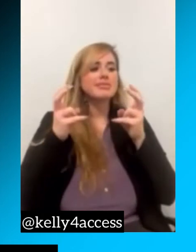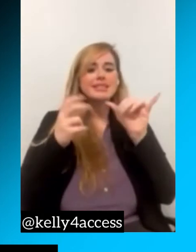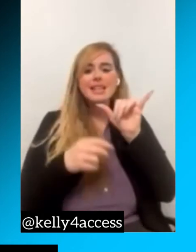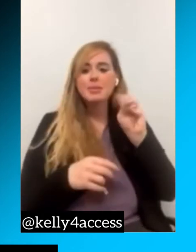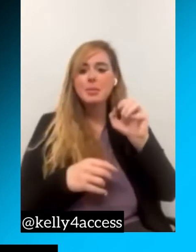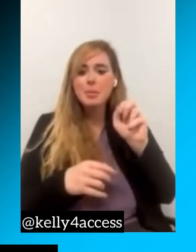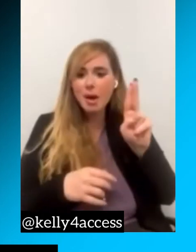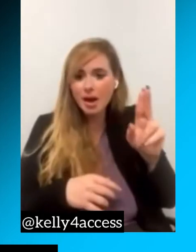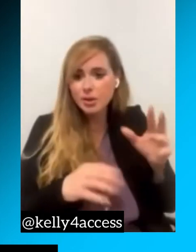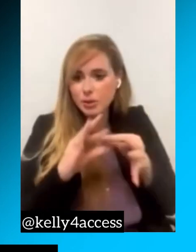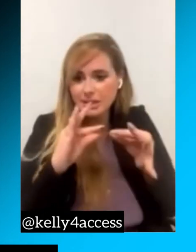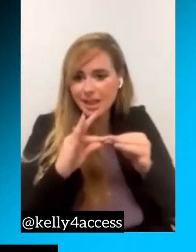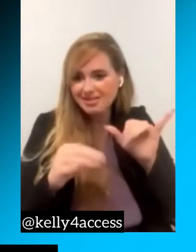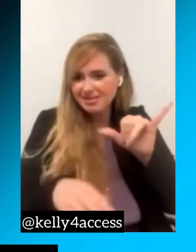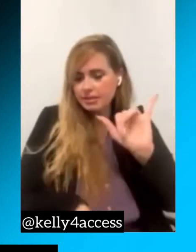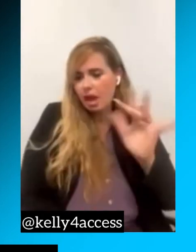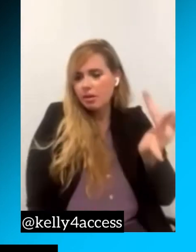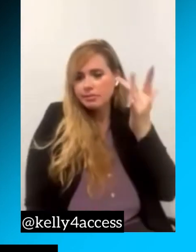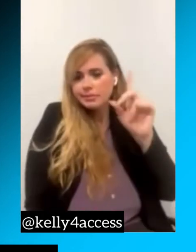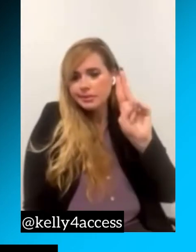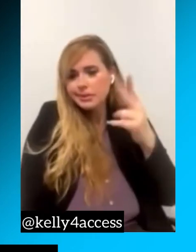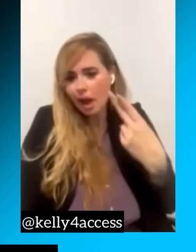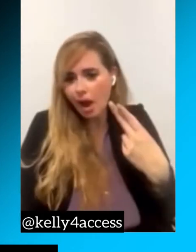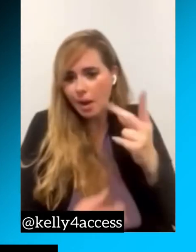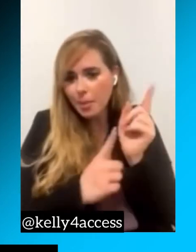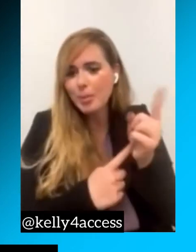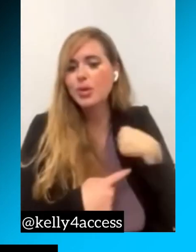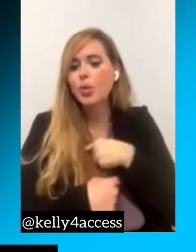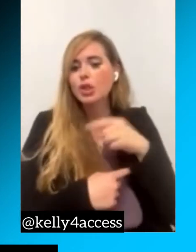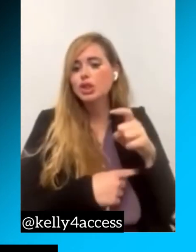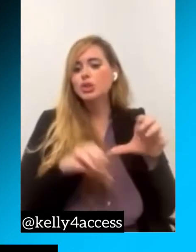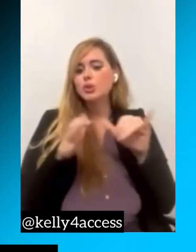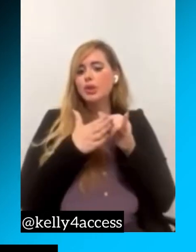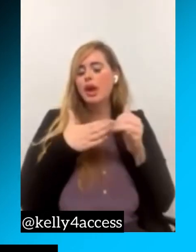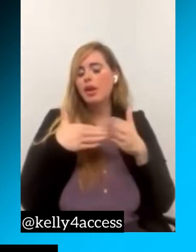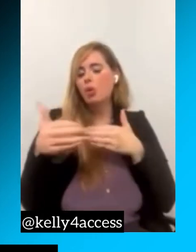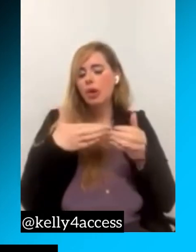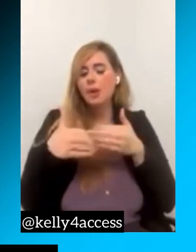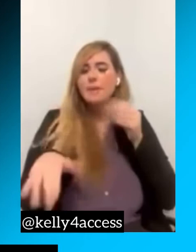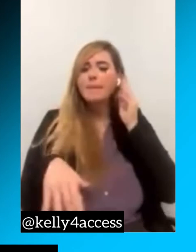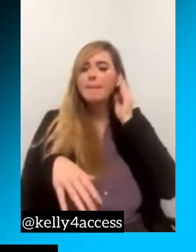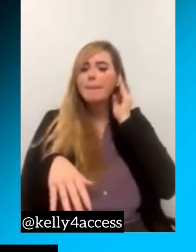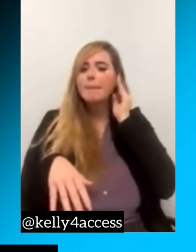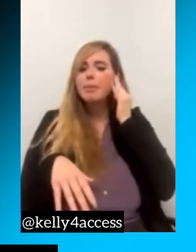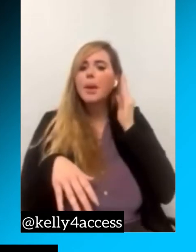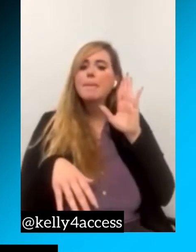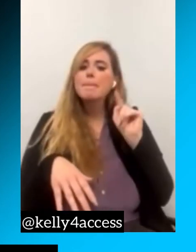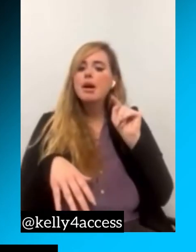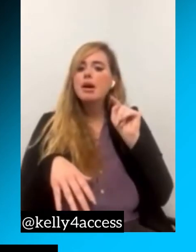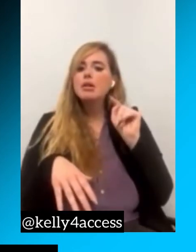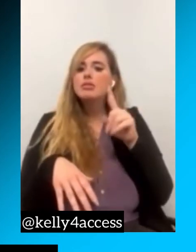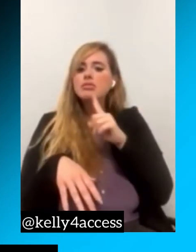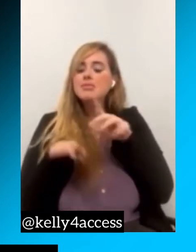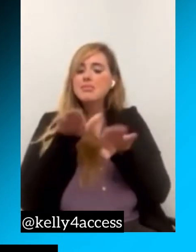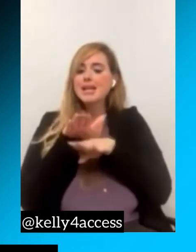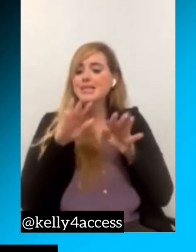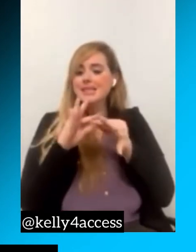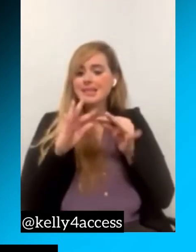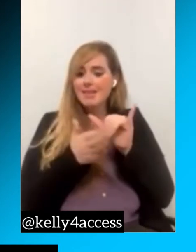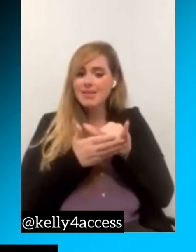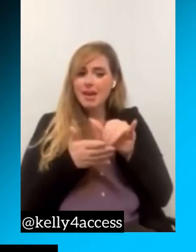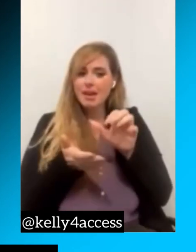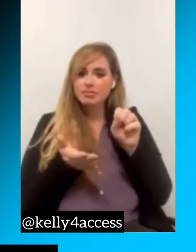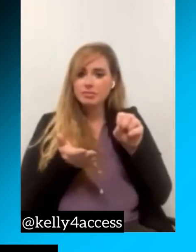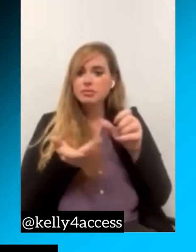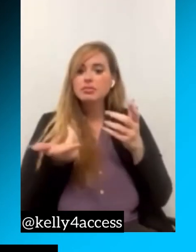Like, yeah, we should already be doing that. But so it's basically saying that there are